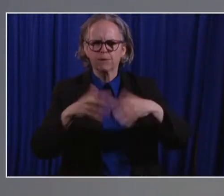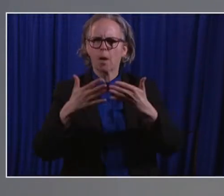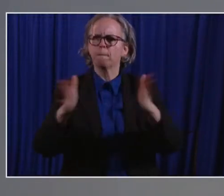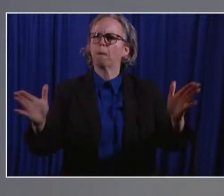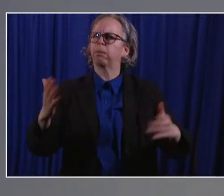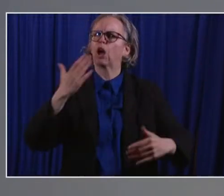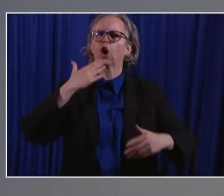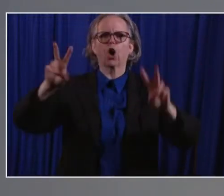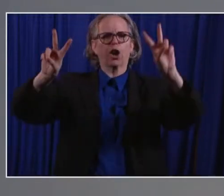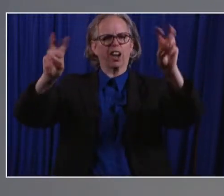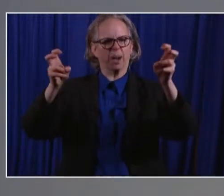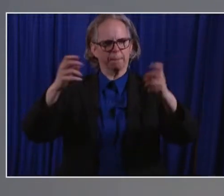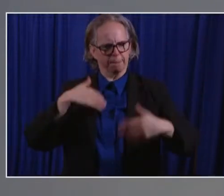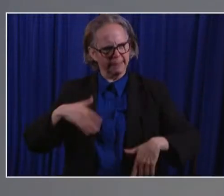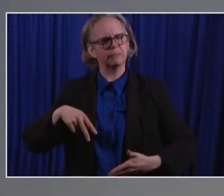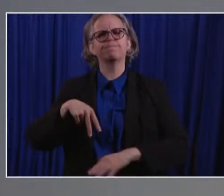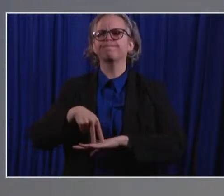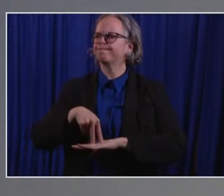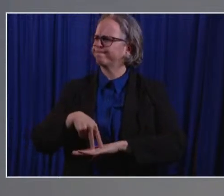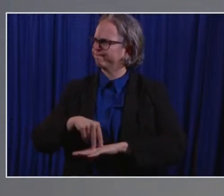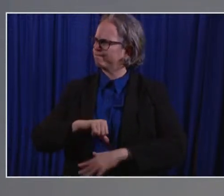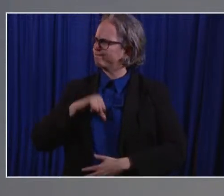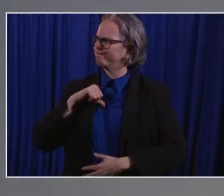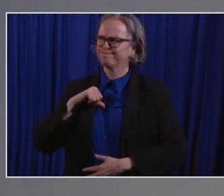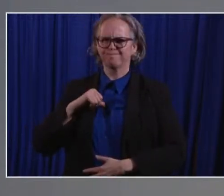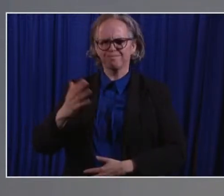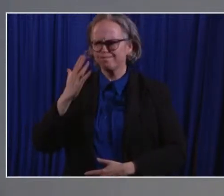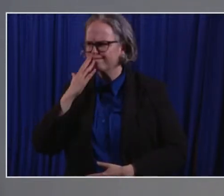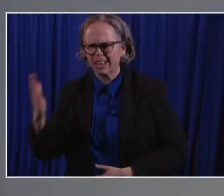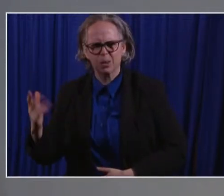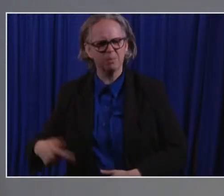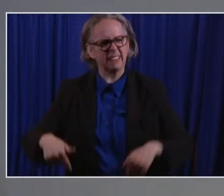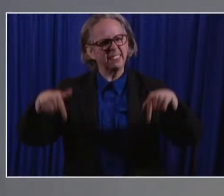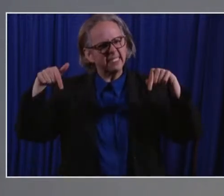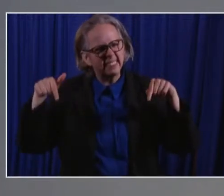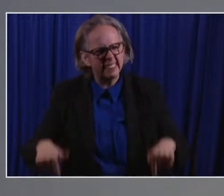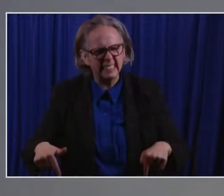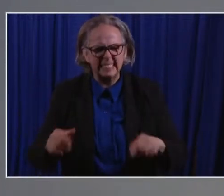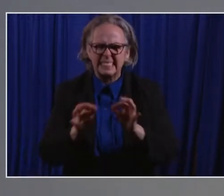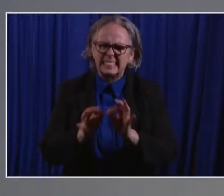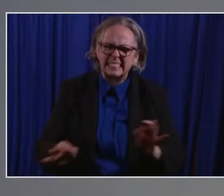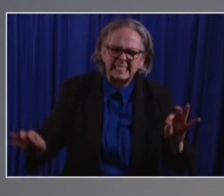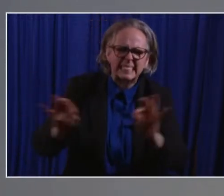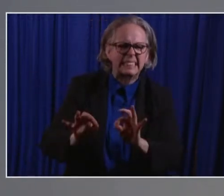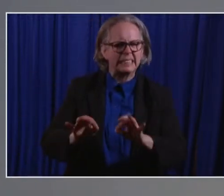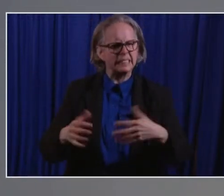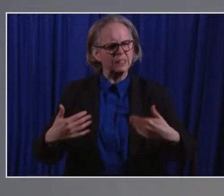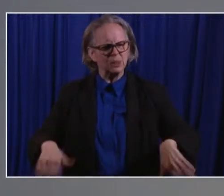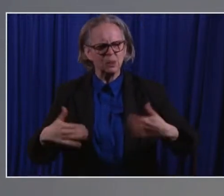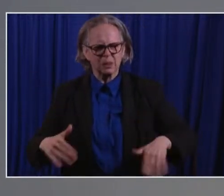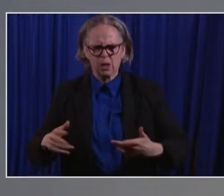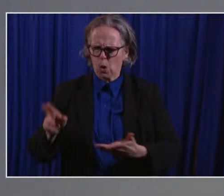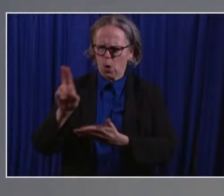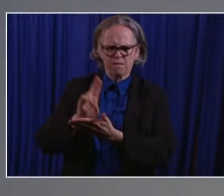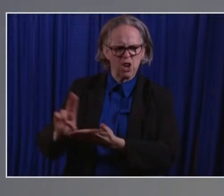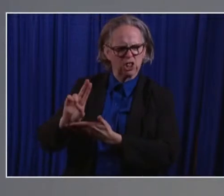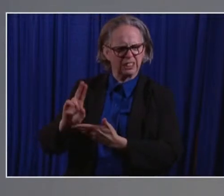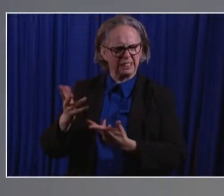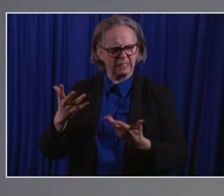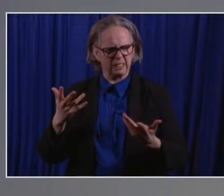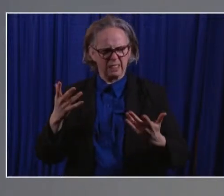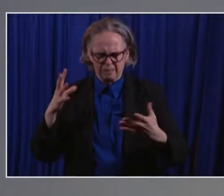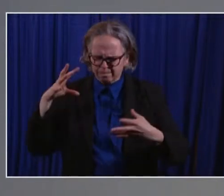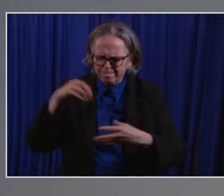is central to our mission as an urban university, and it's part of our DNA here at Cleveland State. As feedback from